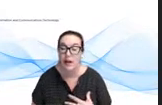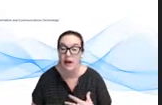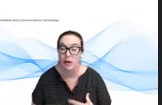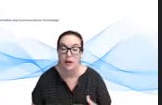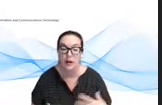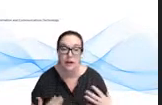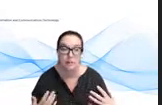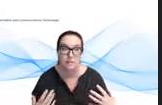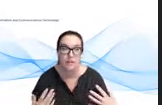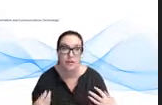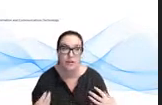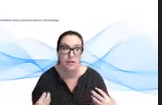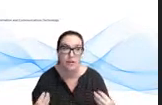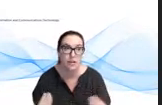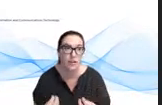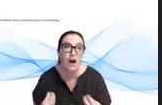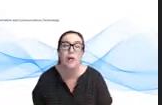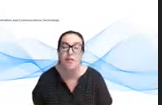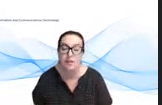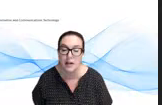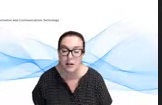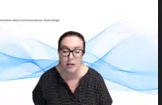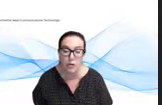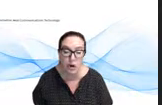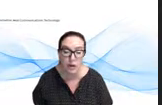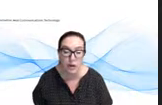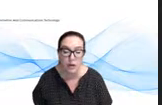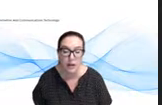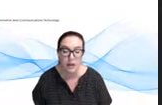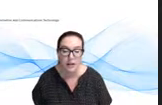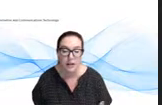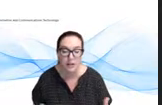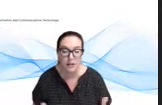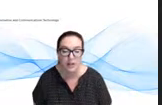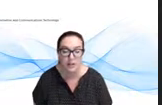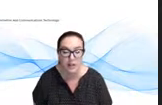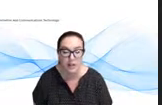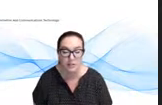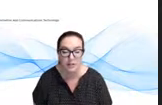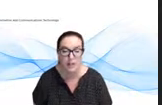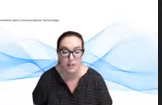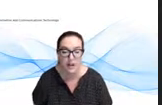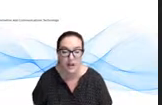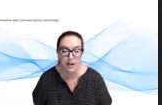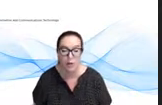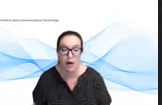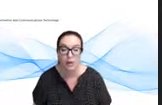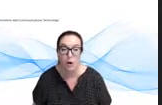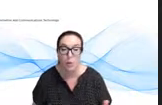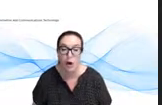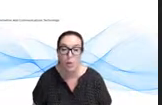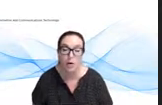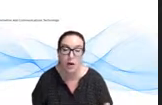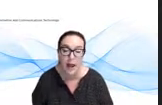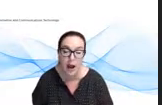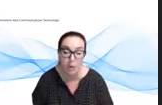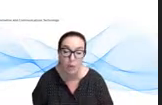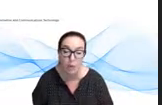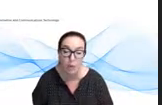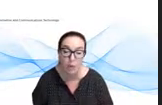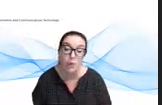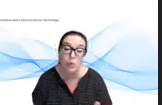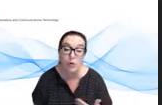we're seeing how the geography is no longer the center of decision-making around where we